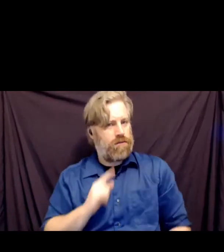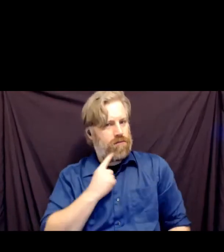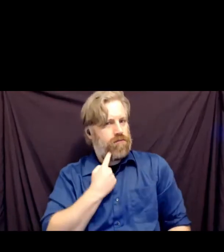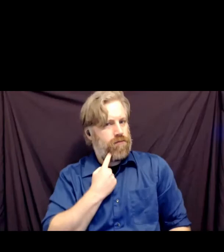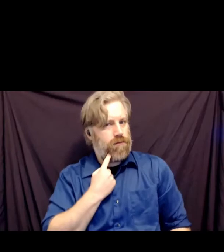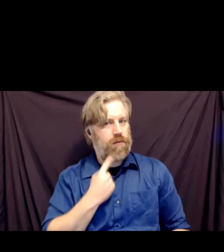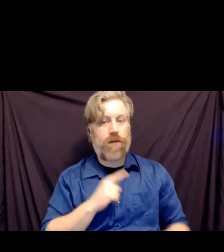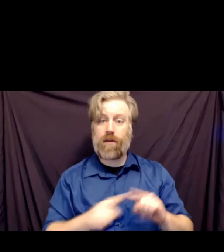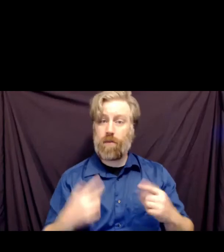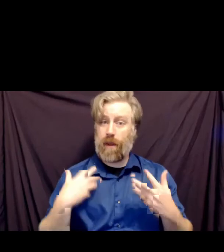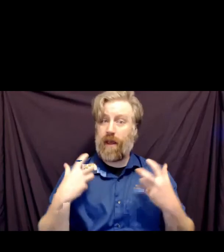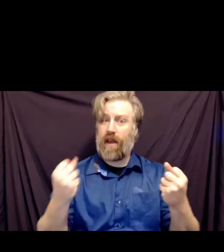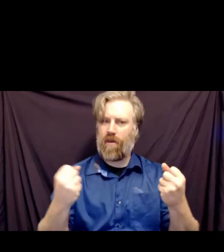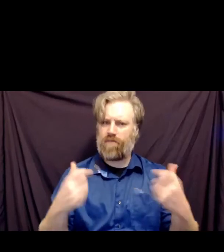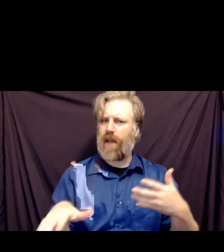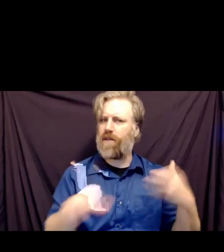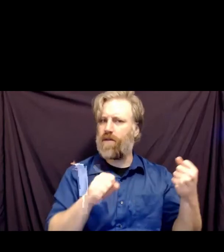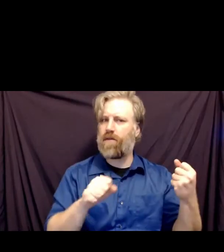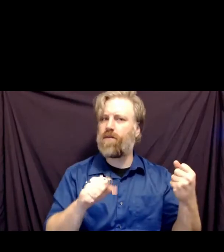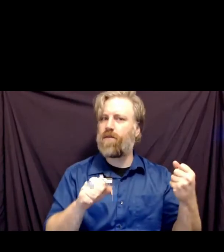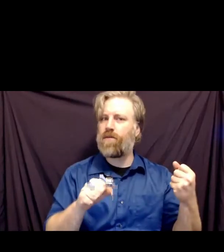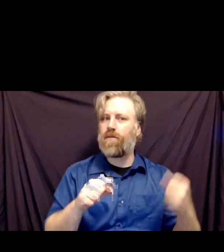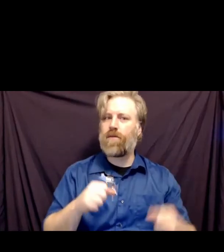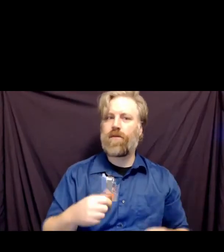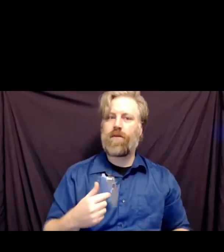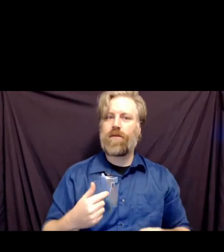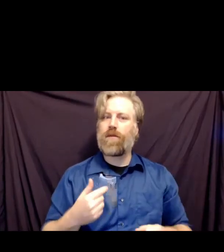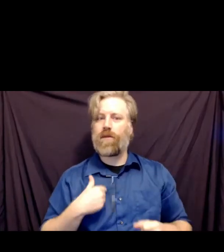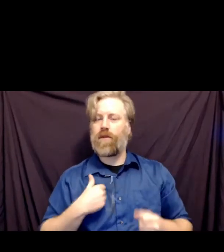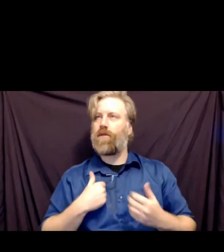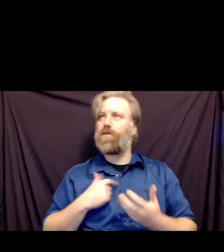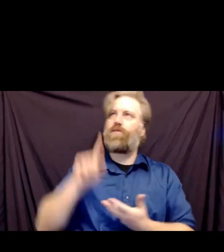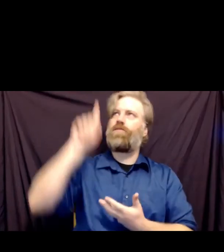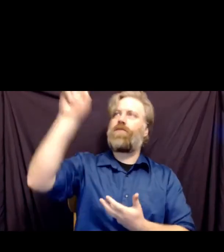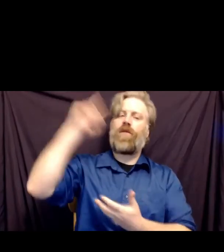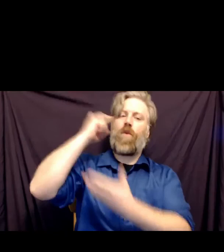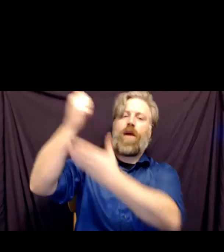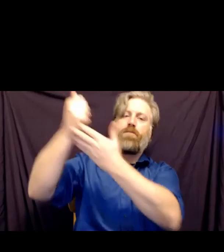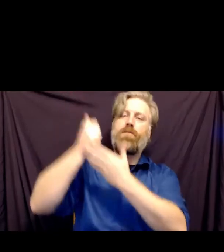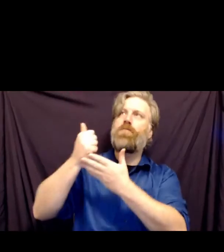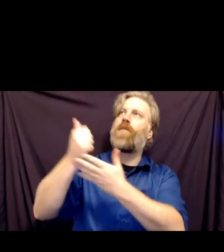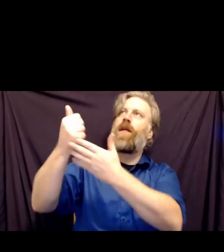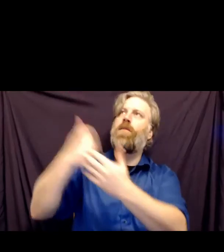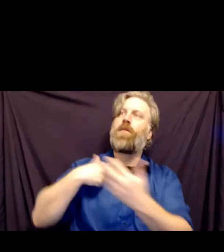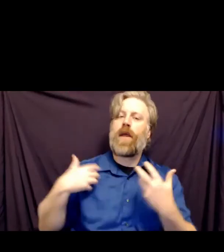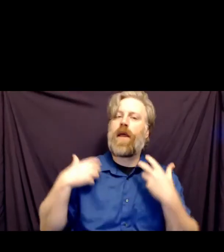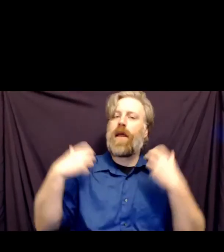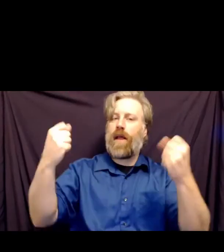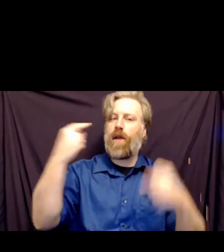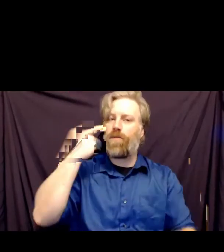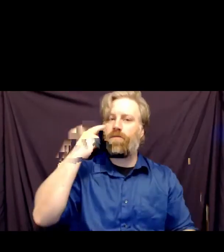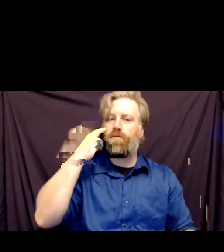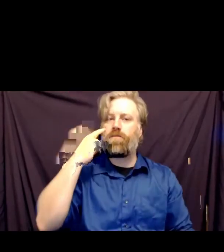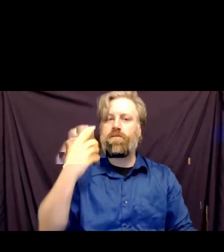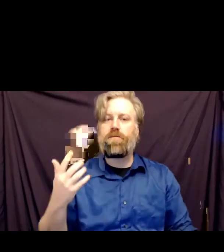healing very, very rapidly. So I've been asking for help in making sure that this healing takes place, and it's